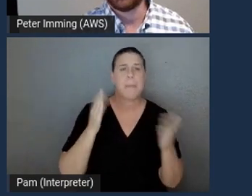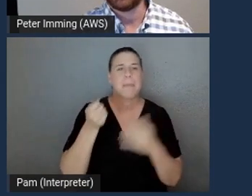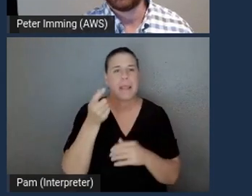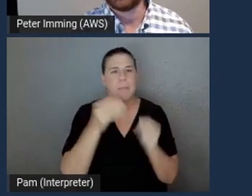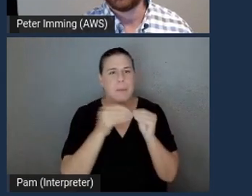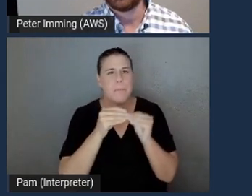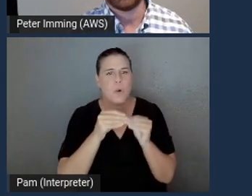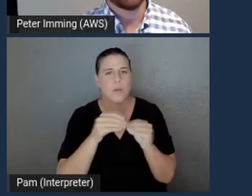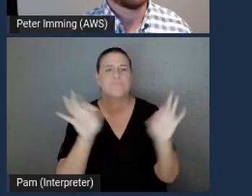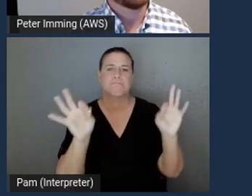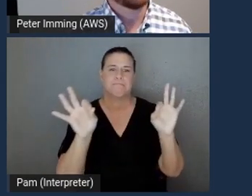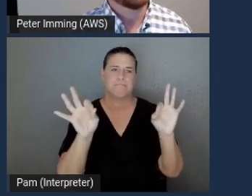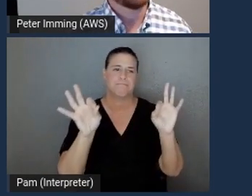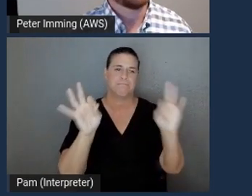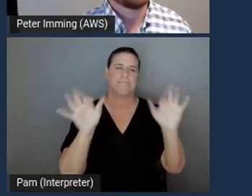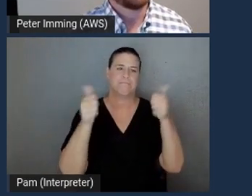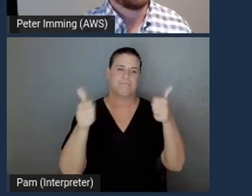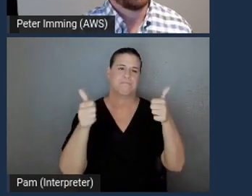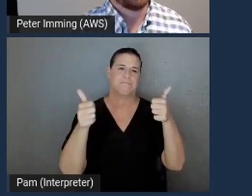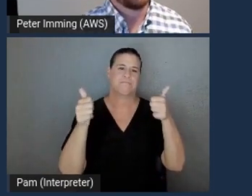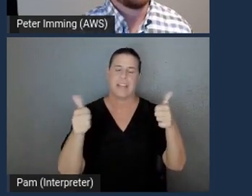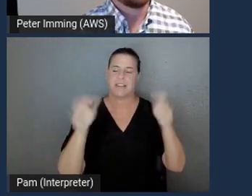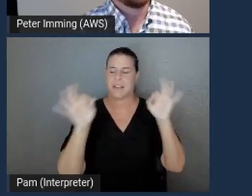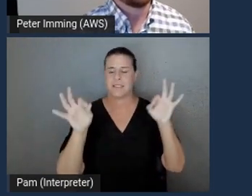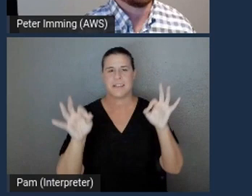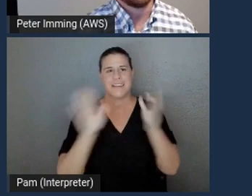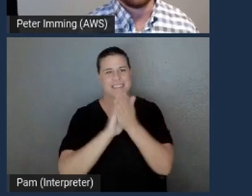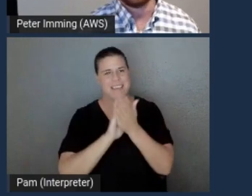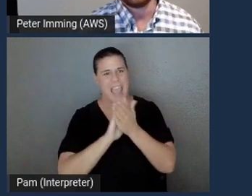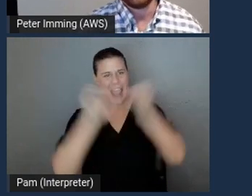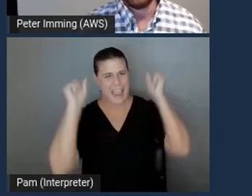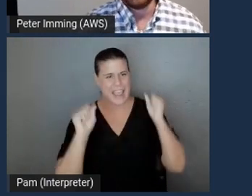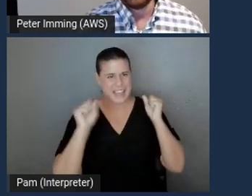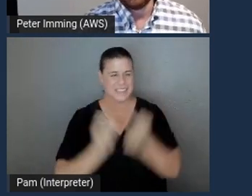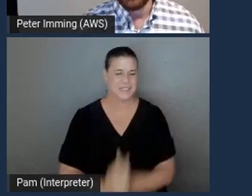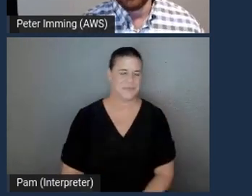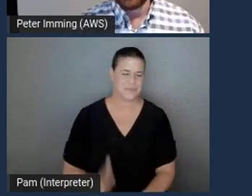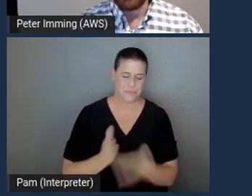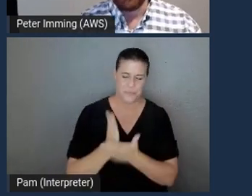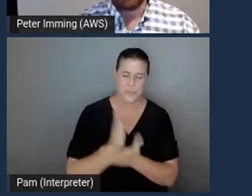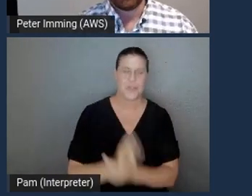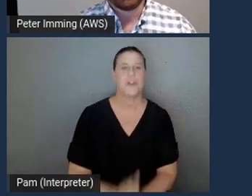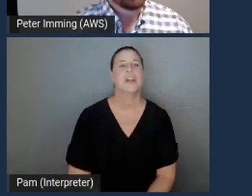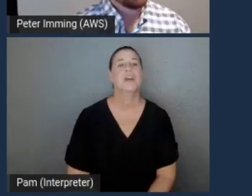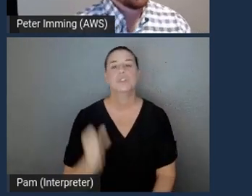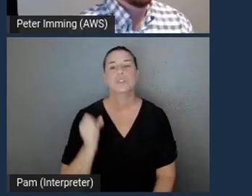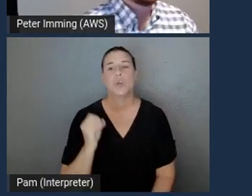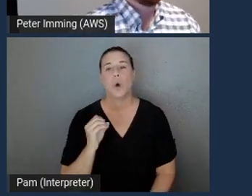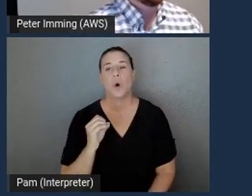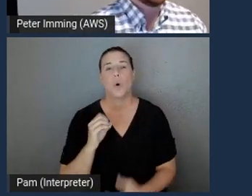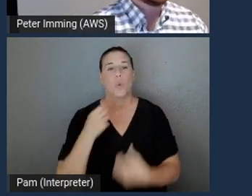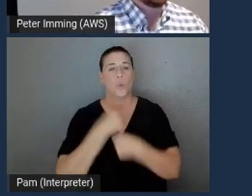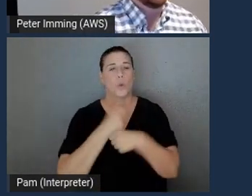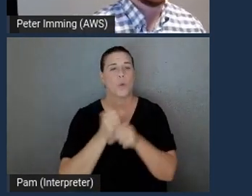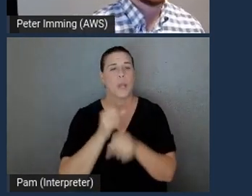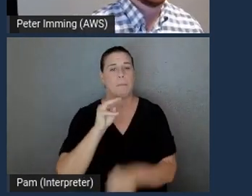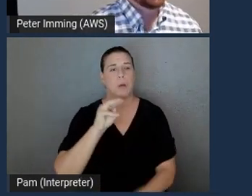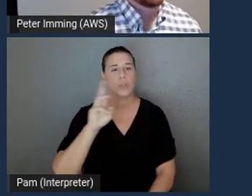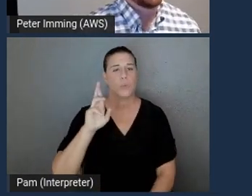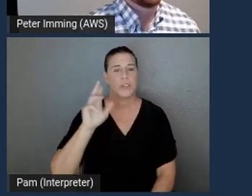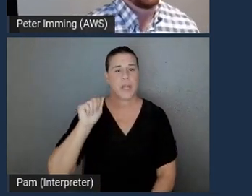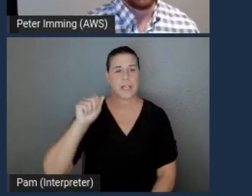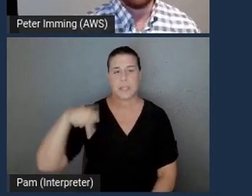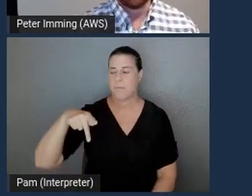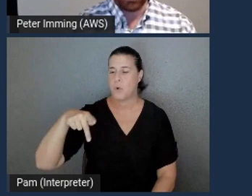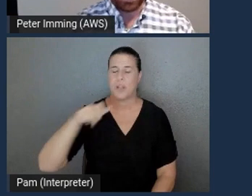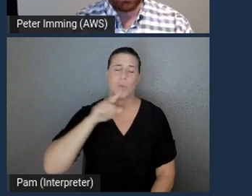more. That's good. There That's you good. go. Excellent. Yay! All right. So when we go to create our multi-region access point, there's not a